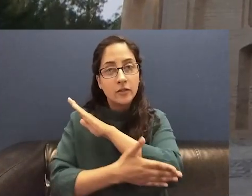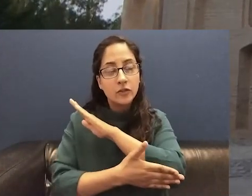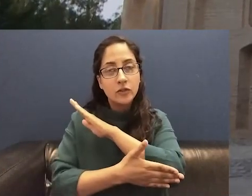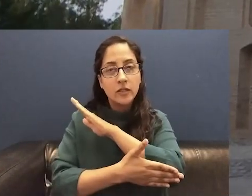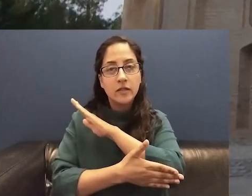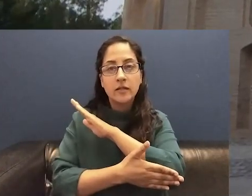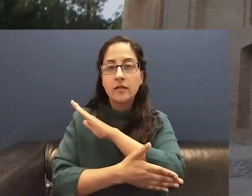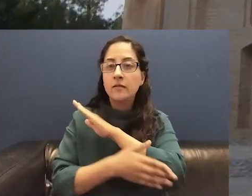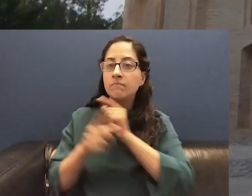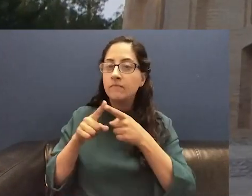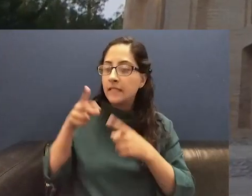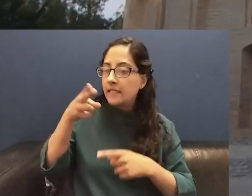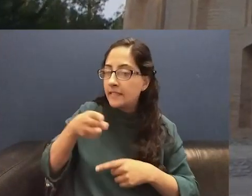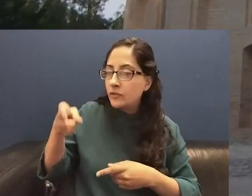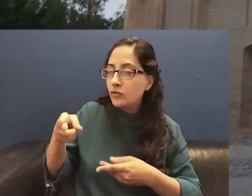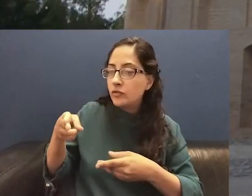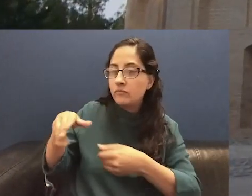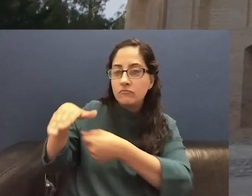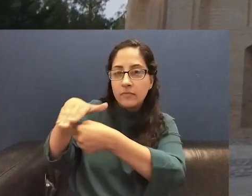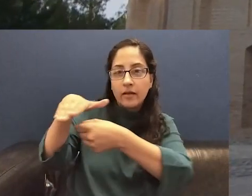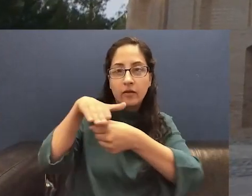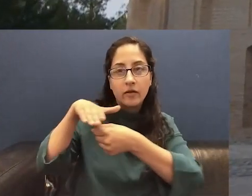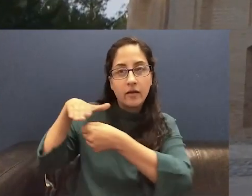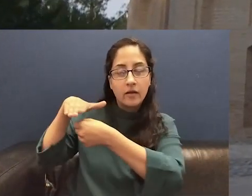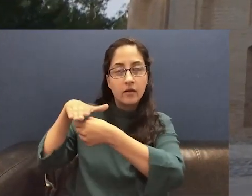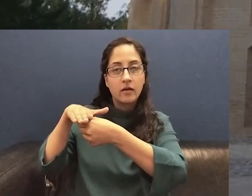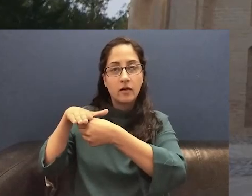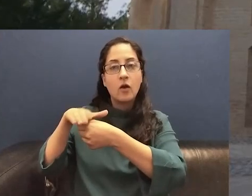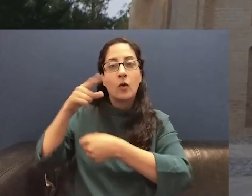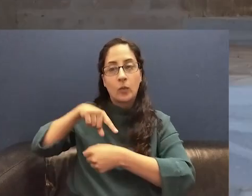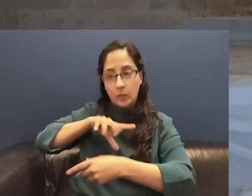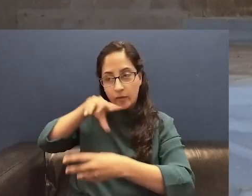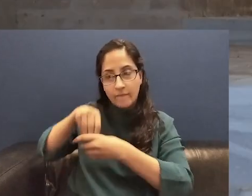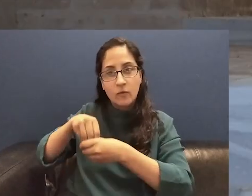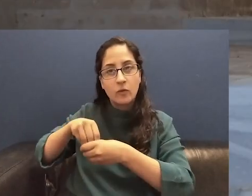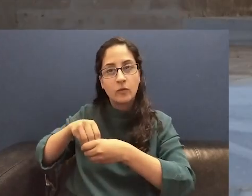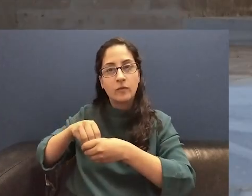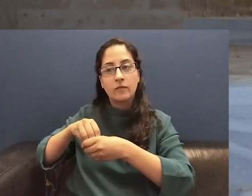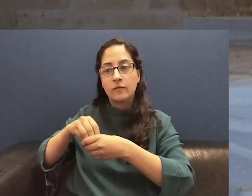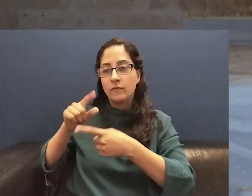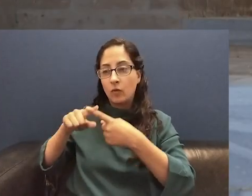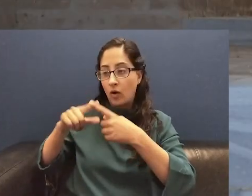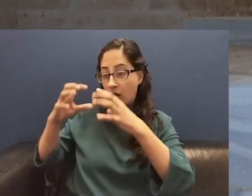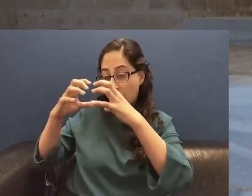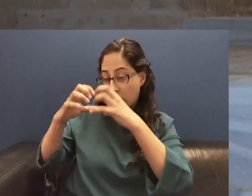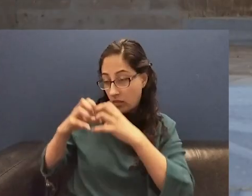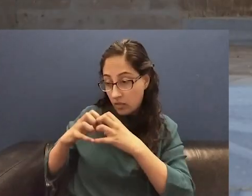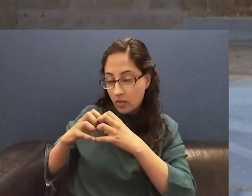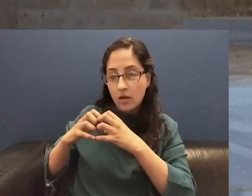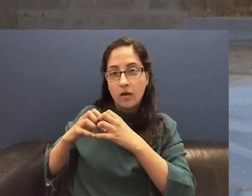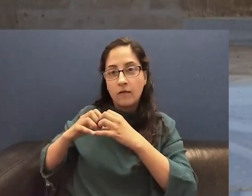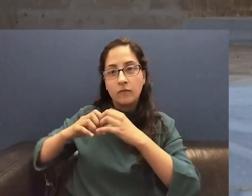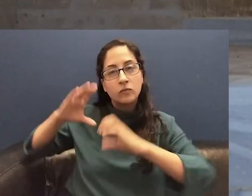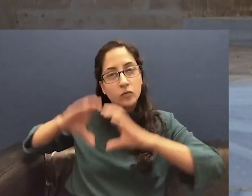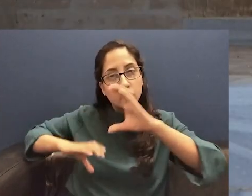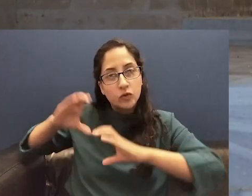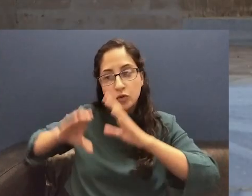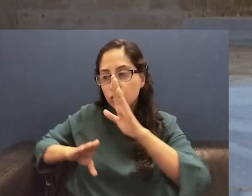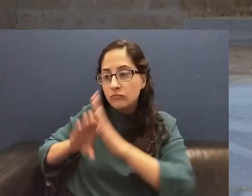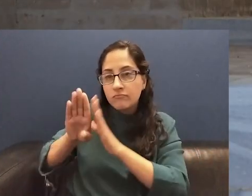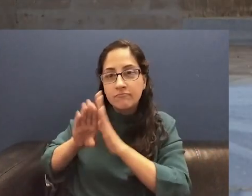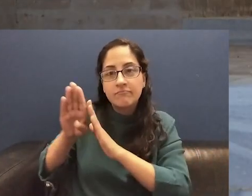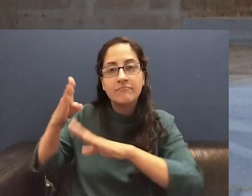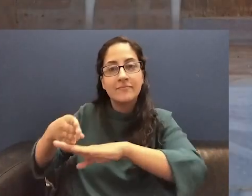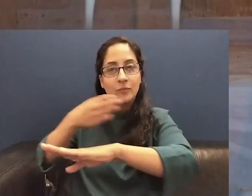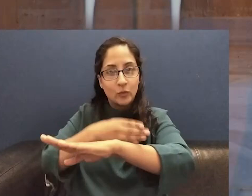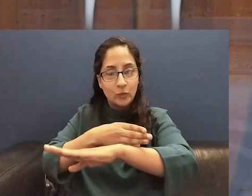cultural heritages in Afghanistan, and helping people to come out of the impacts of natural disaster. And we